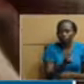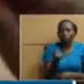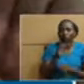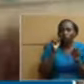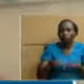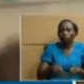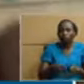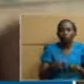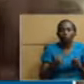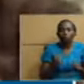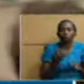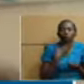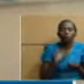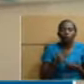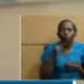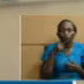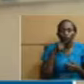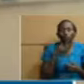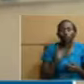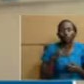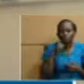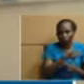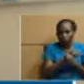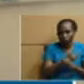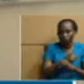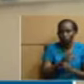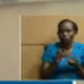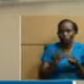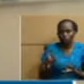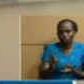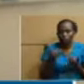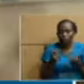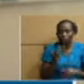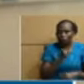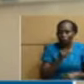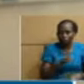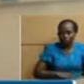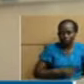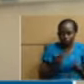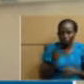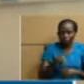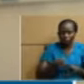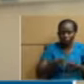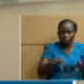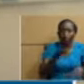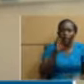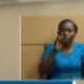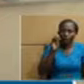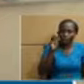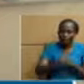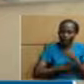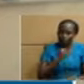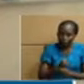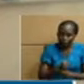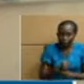actually needing the social assistance grant. Right now, the age is that for the national rollout, it is 80 years.